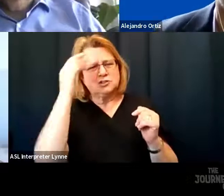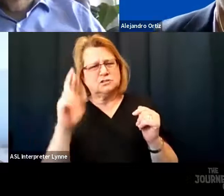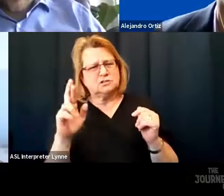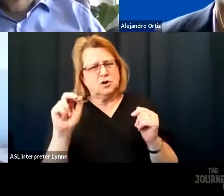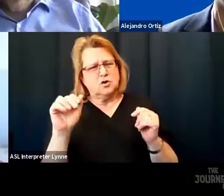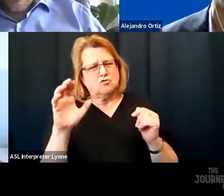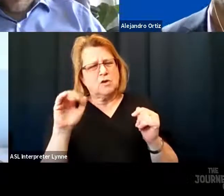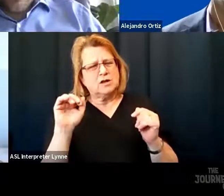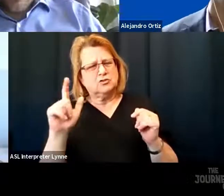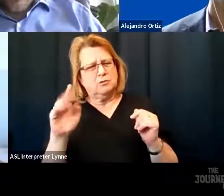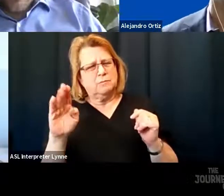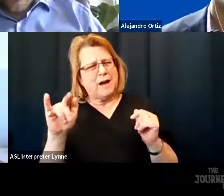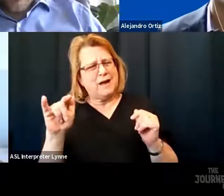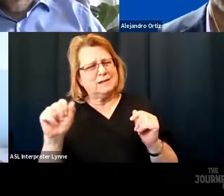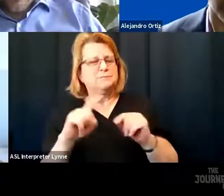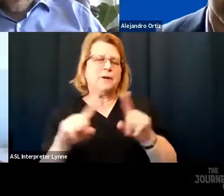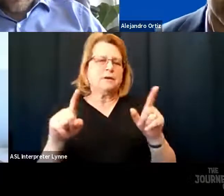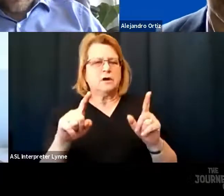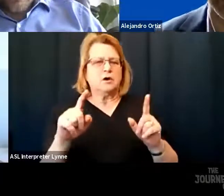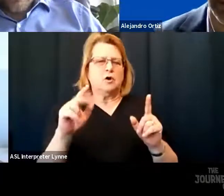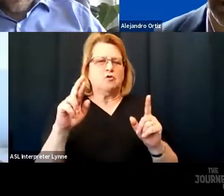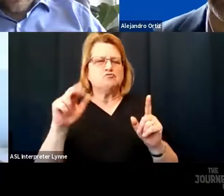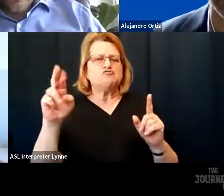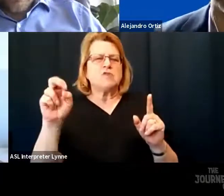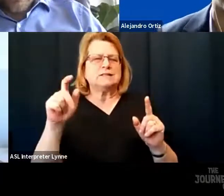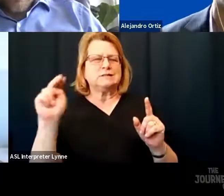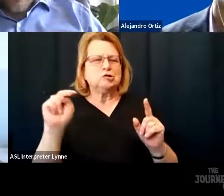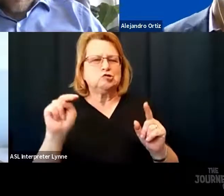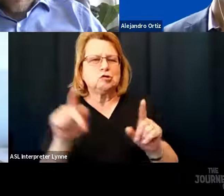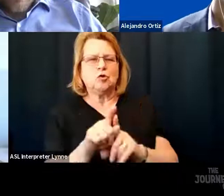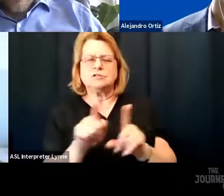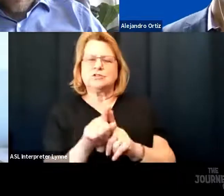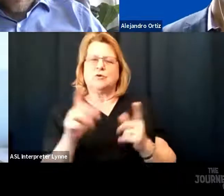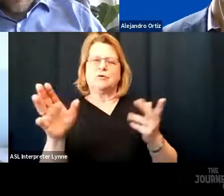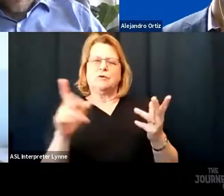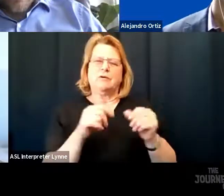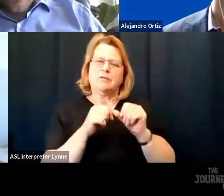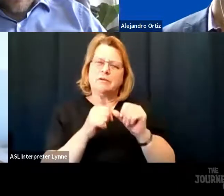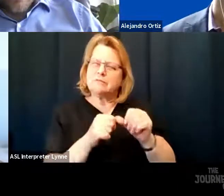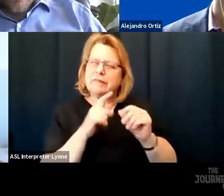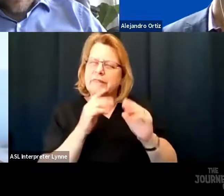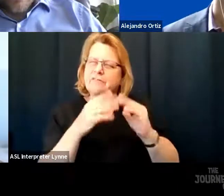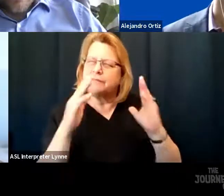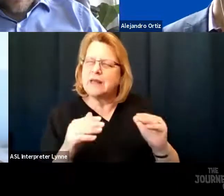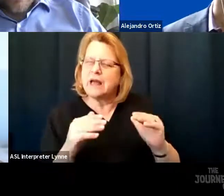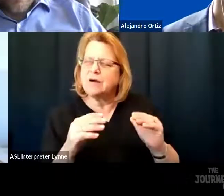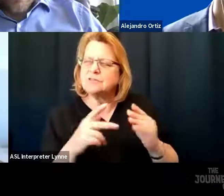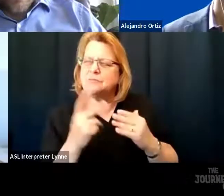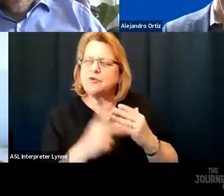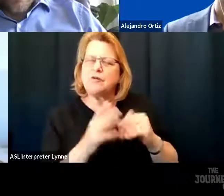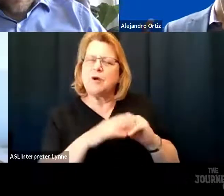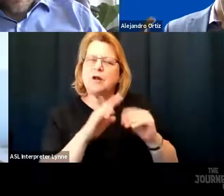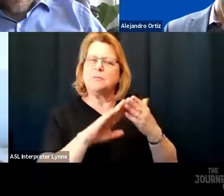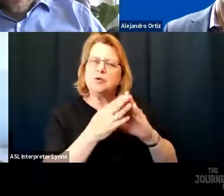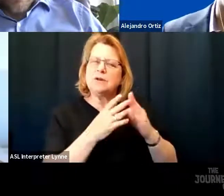neutral policies that fall hardest, such as a crime-free housing program, on communities of color. And what's